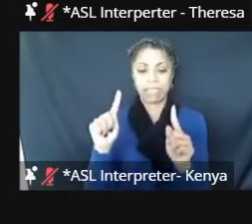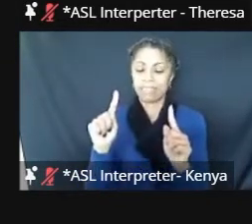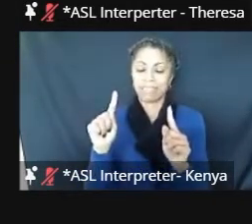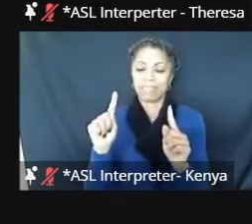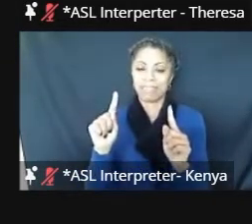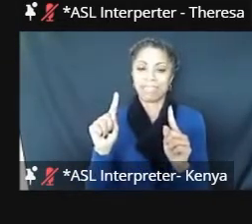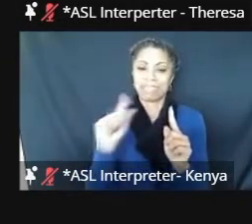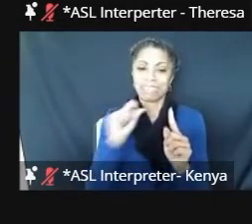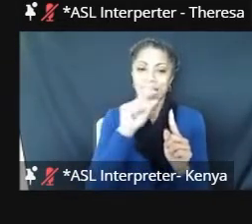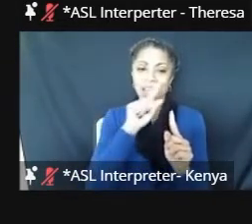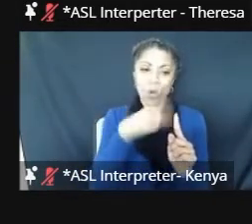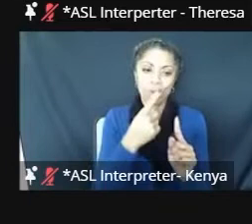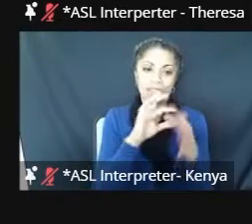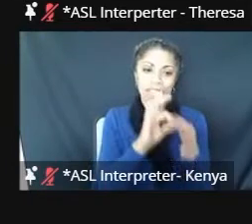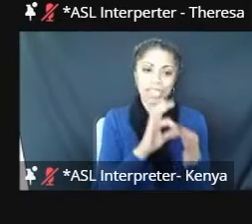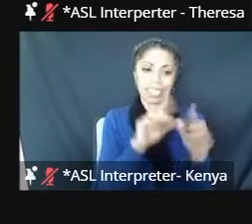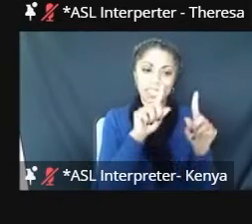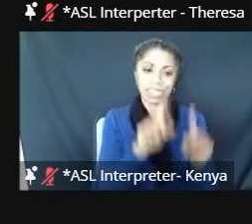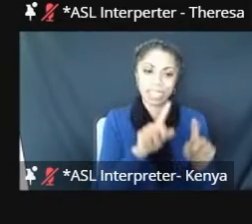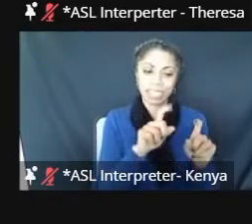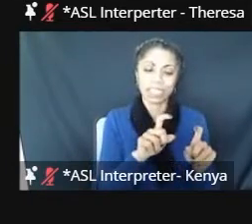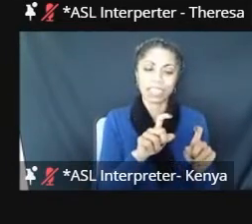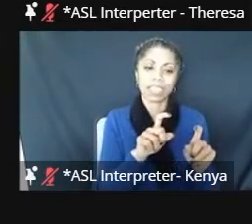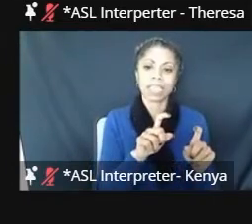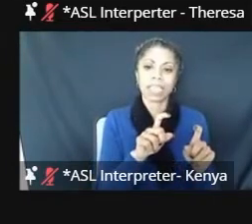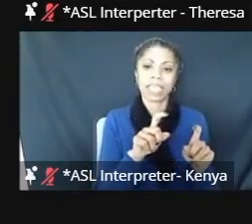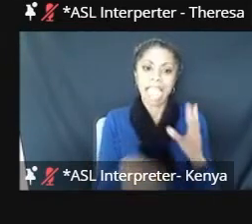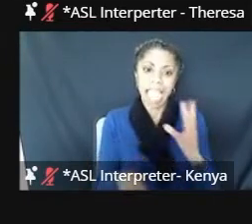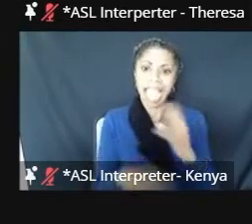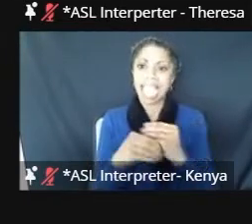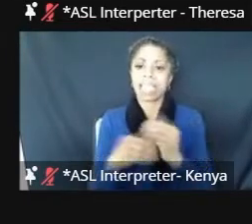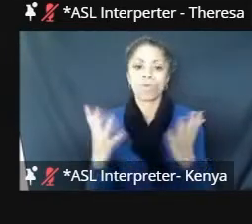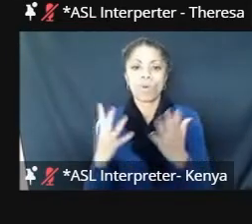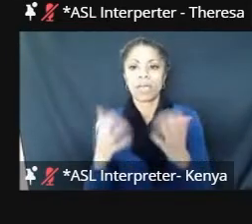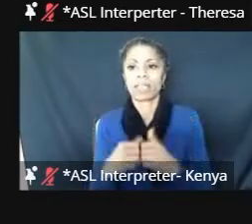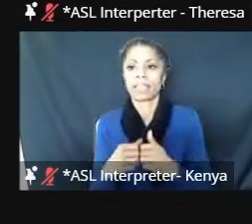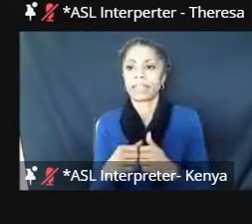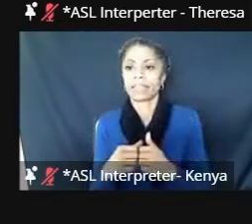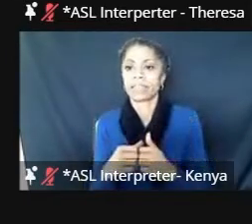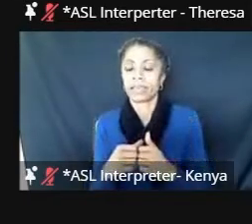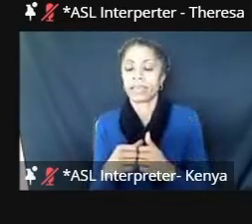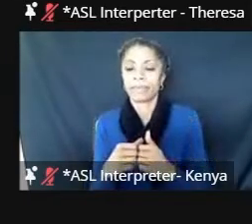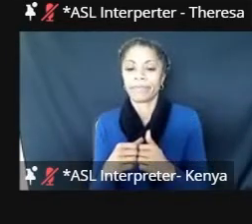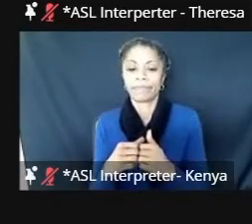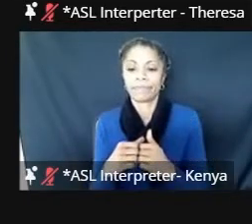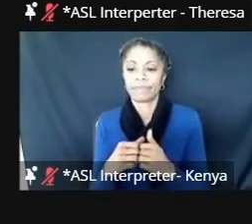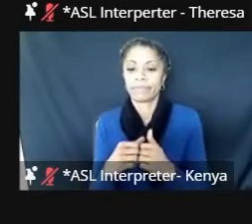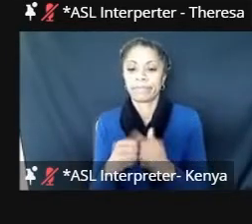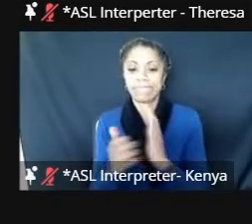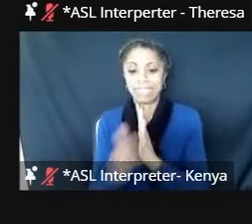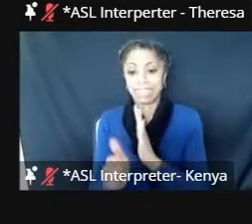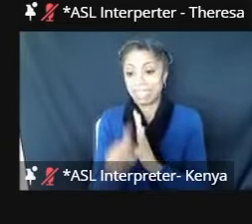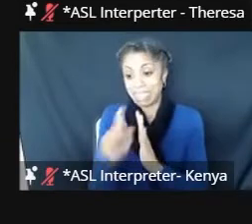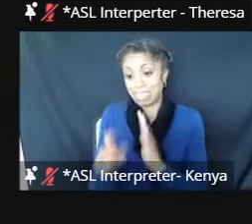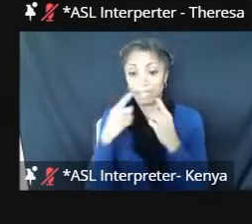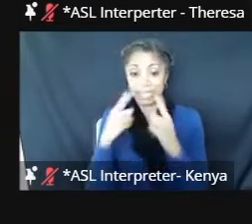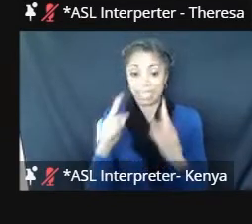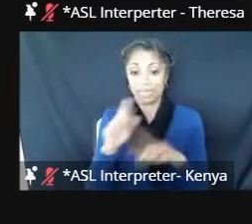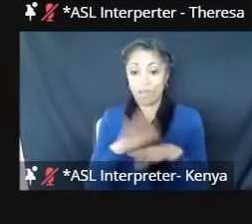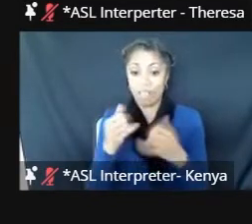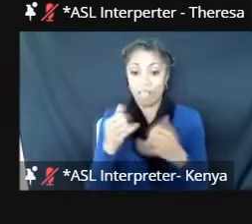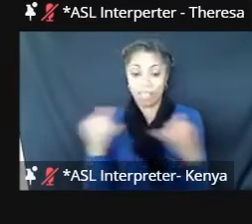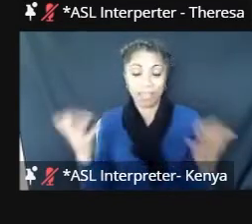than an assessment. It's the skills they need to be successful in life. We are